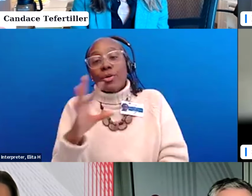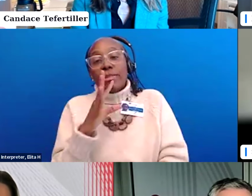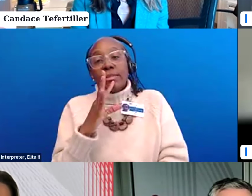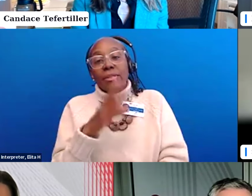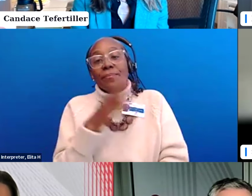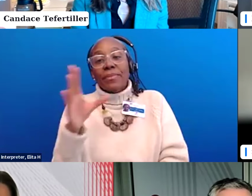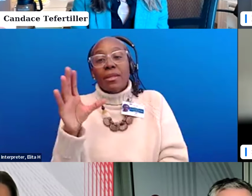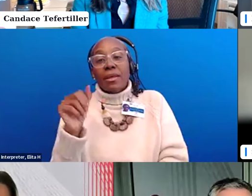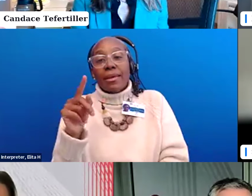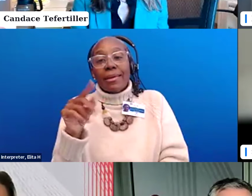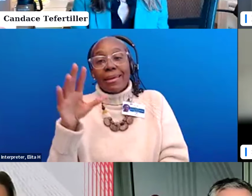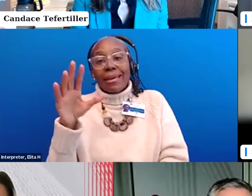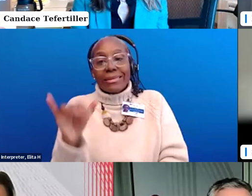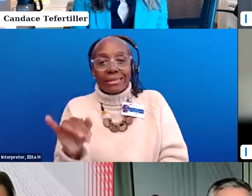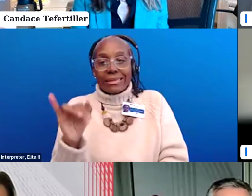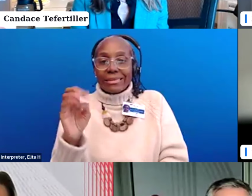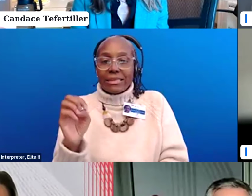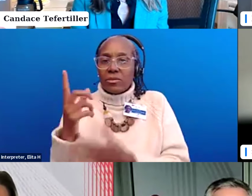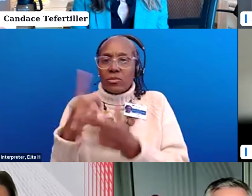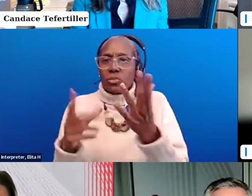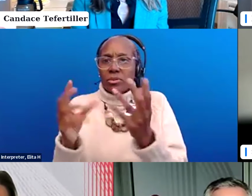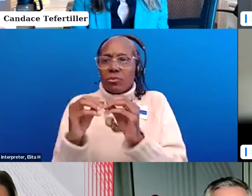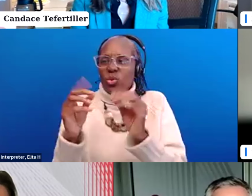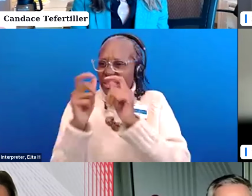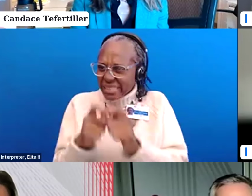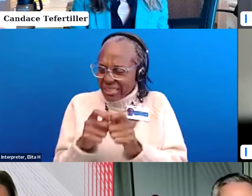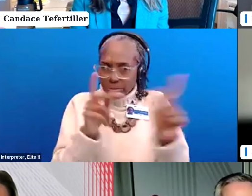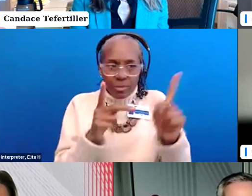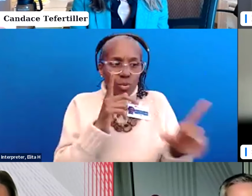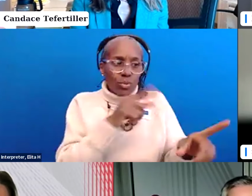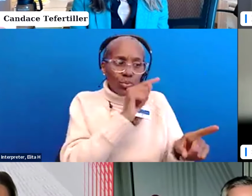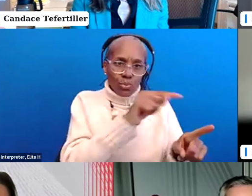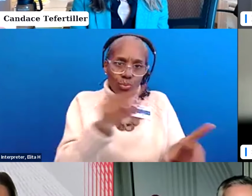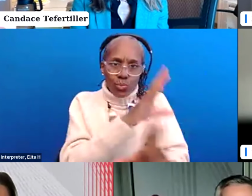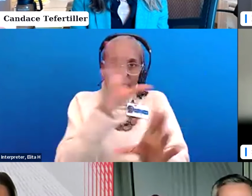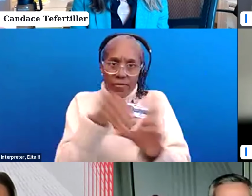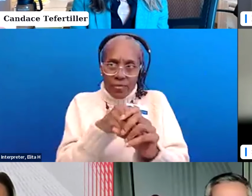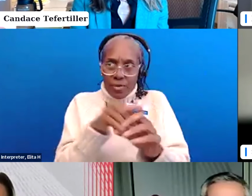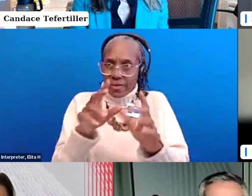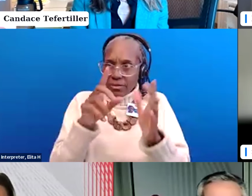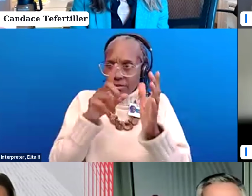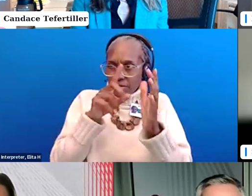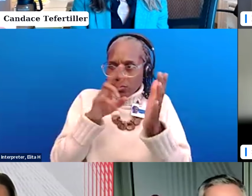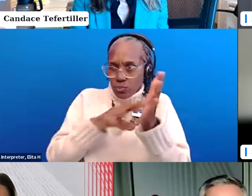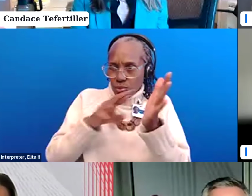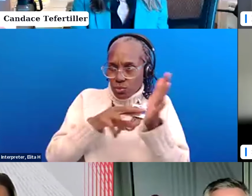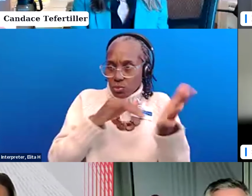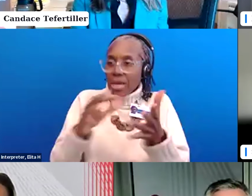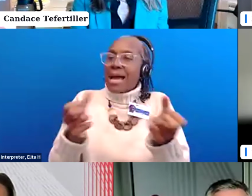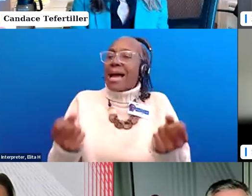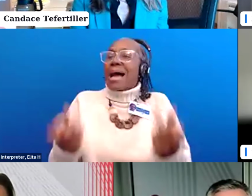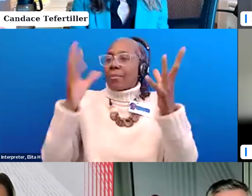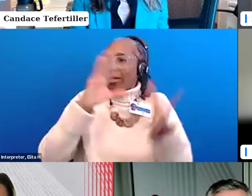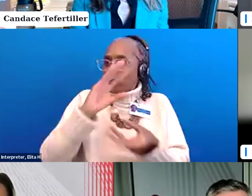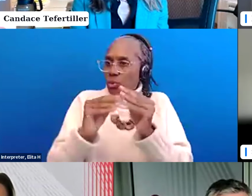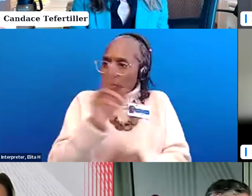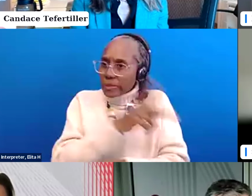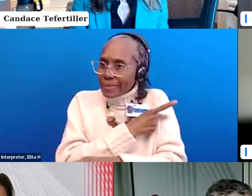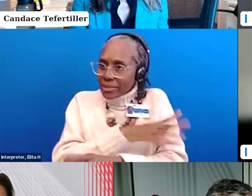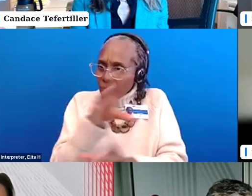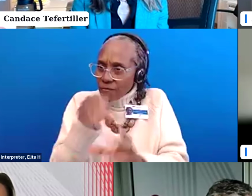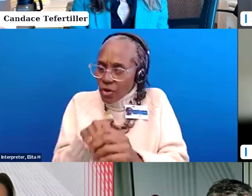more of the details of the participants of the cohort of Uplift, and how many were there,